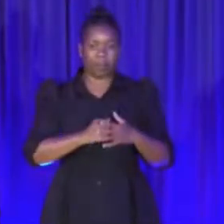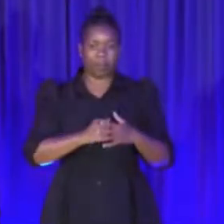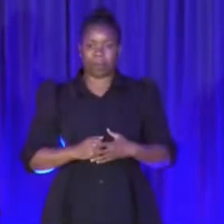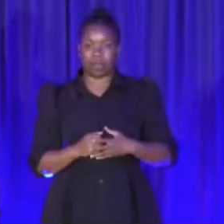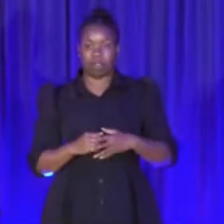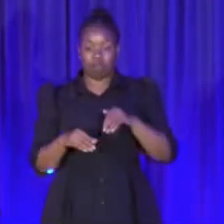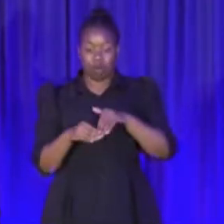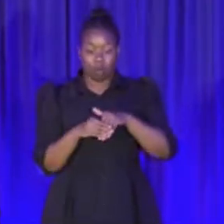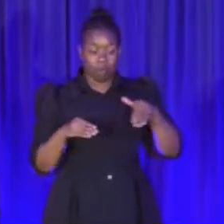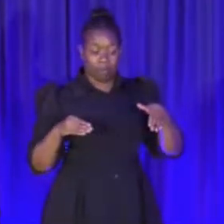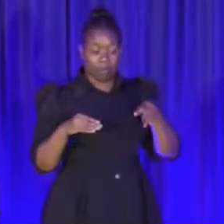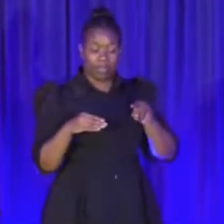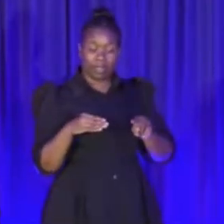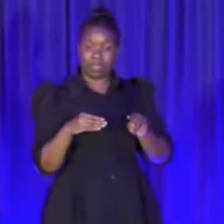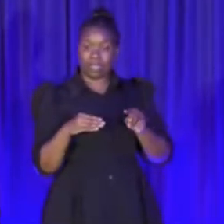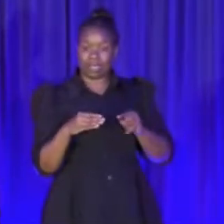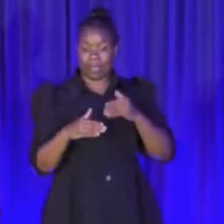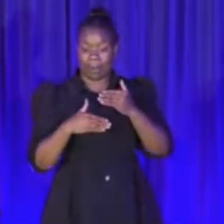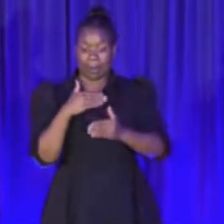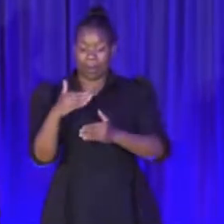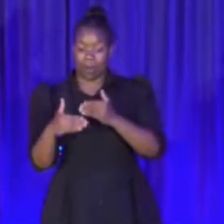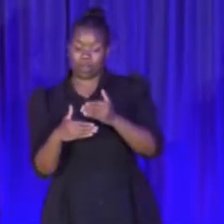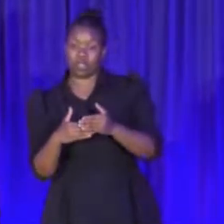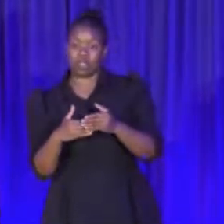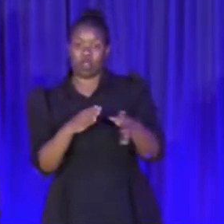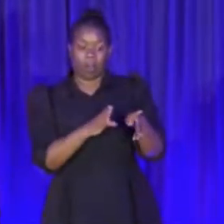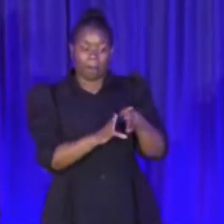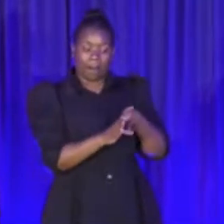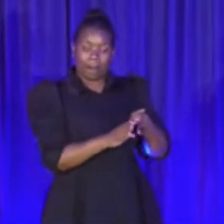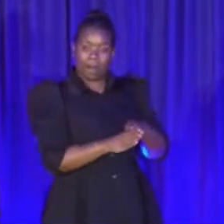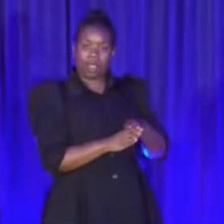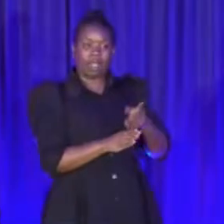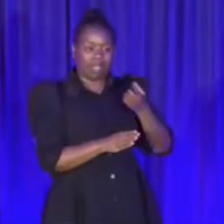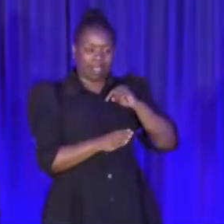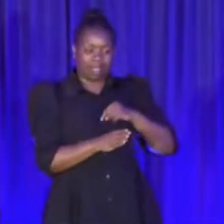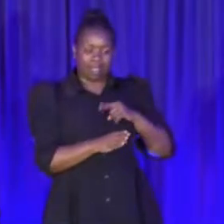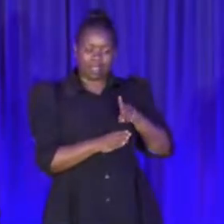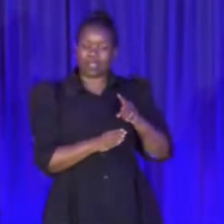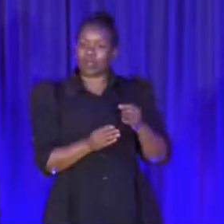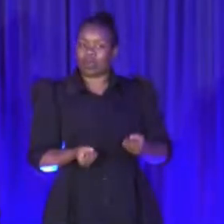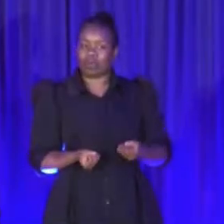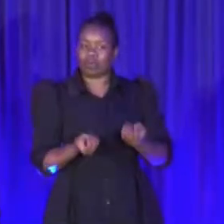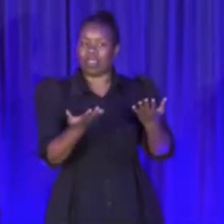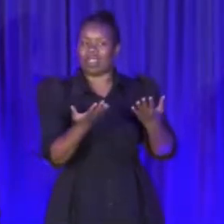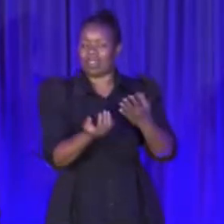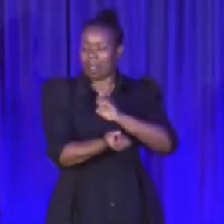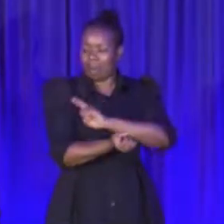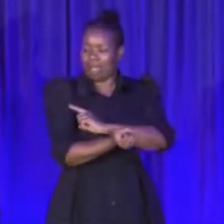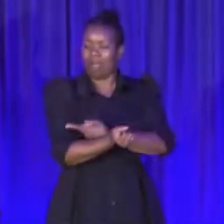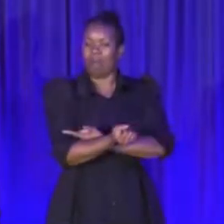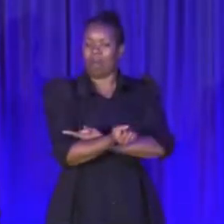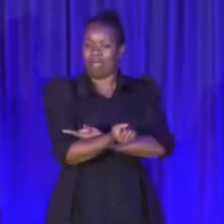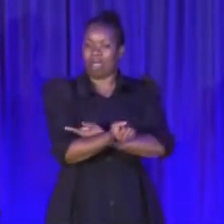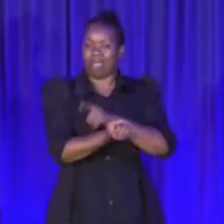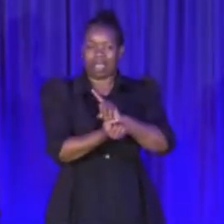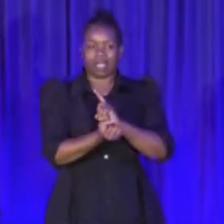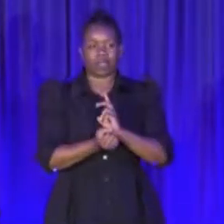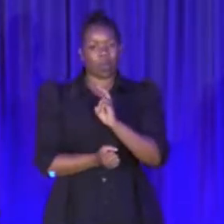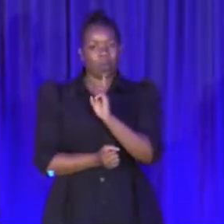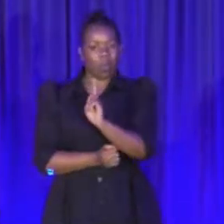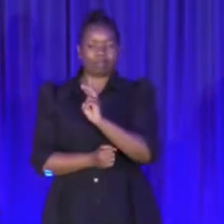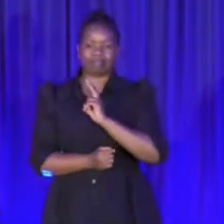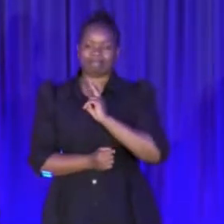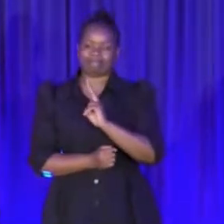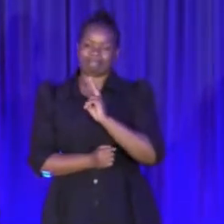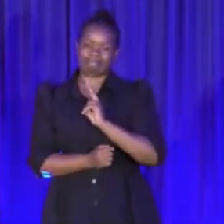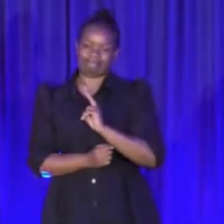process, to retreat from this participation, is to surrender that power. It is to silence one's voice